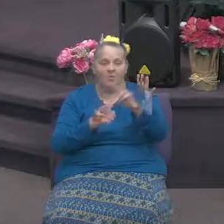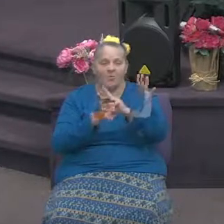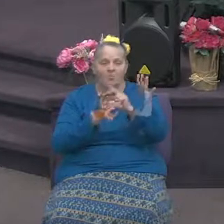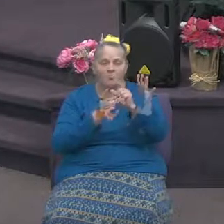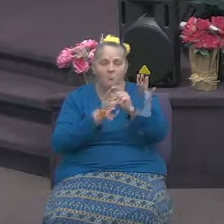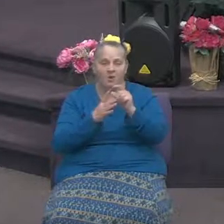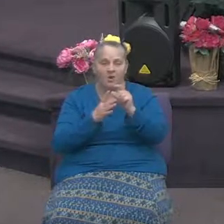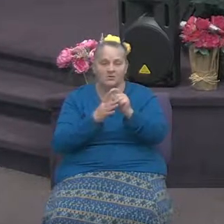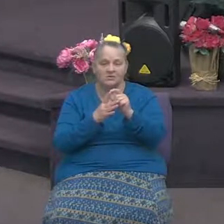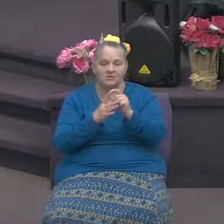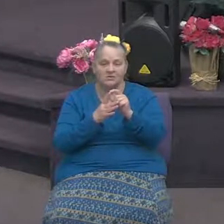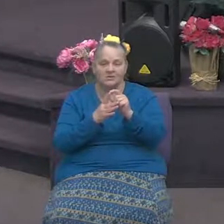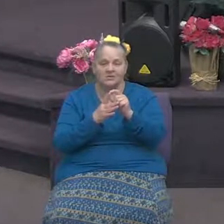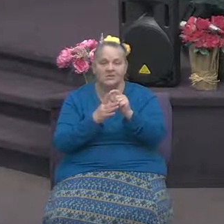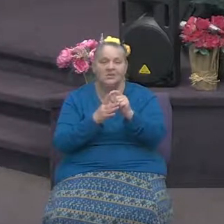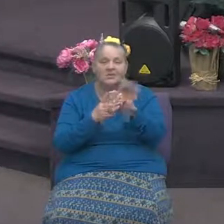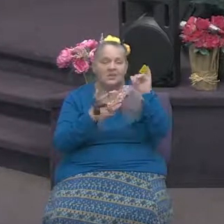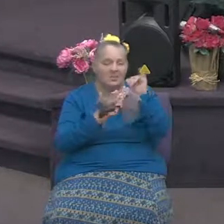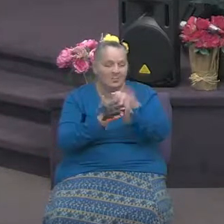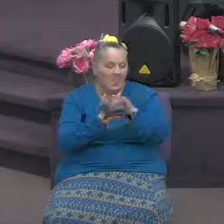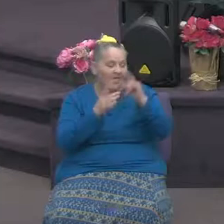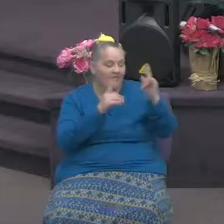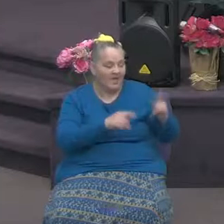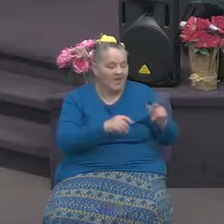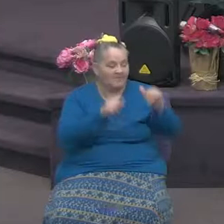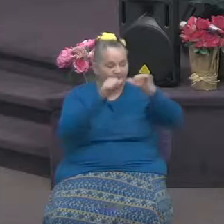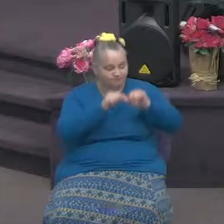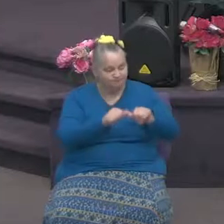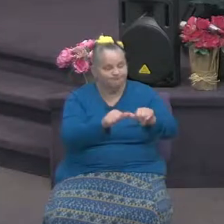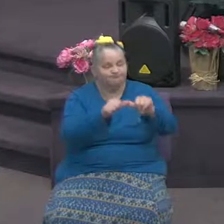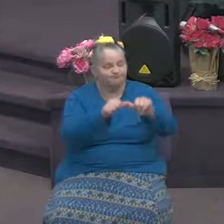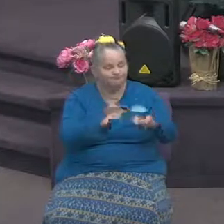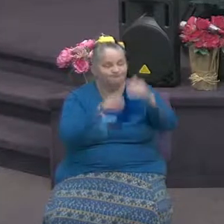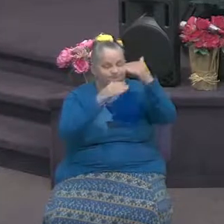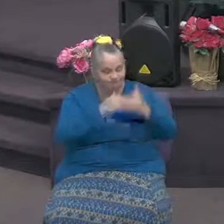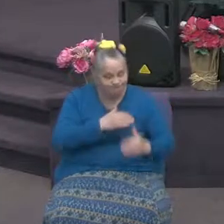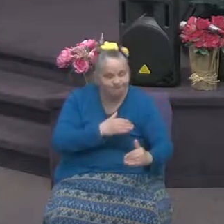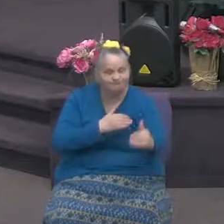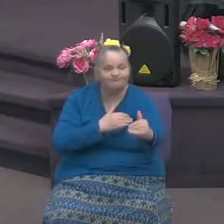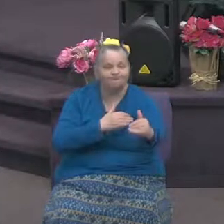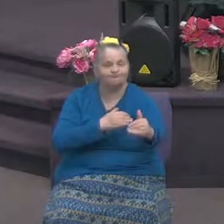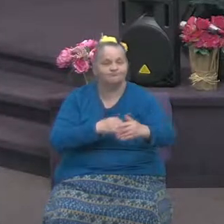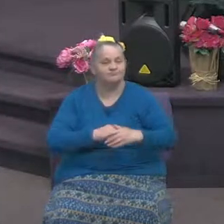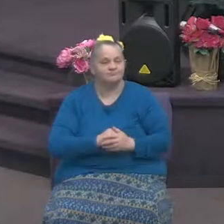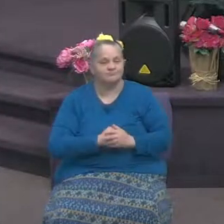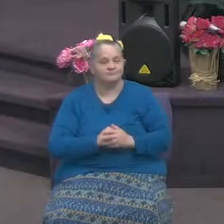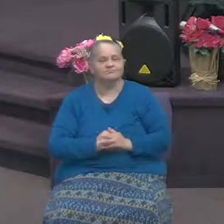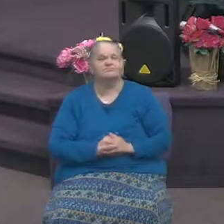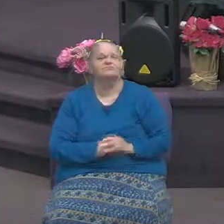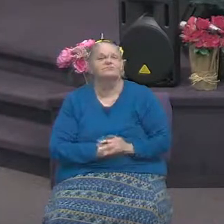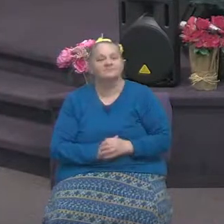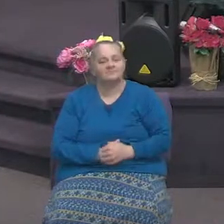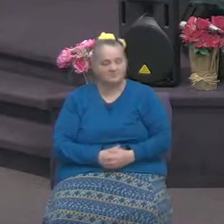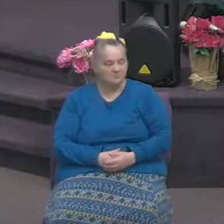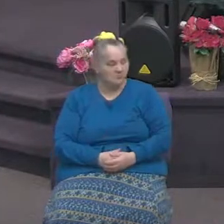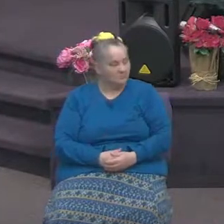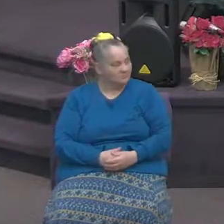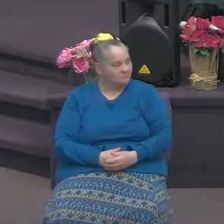need to understand today. That they go forward.